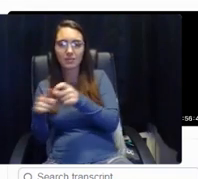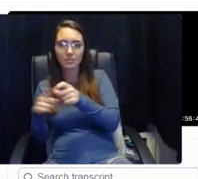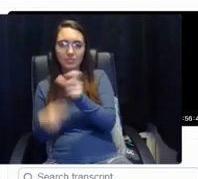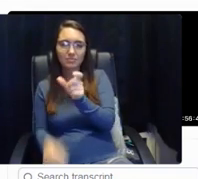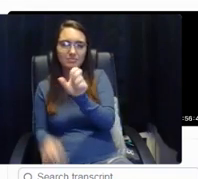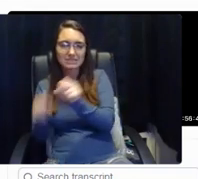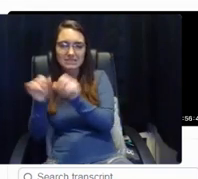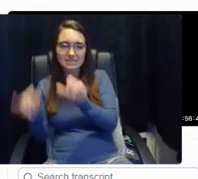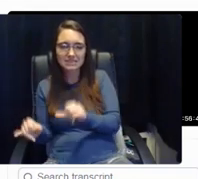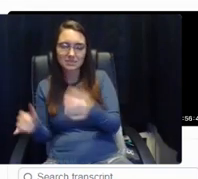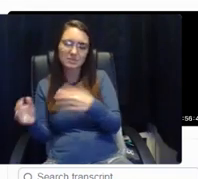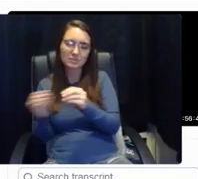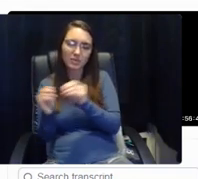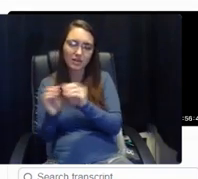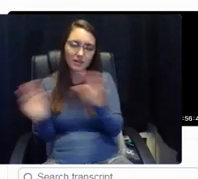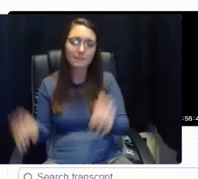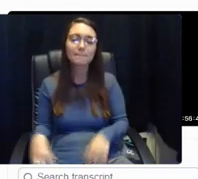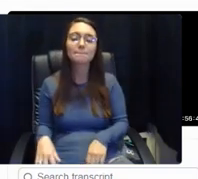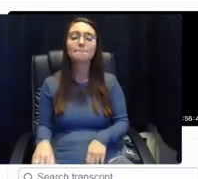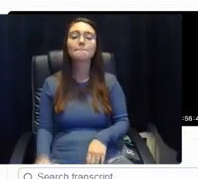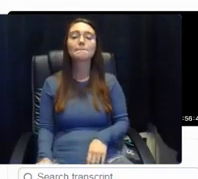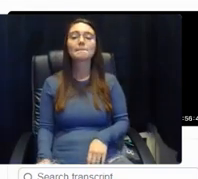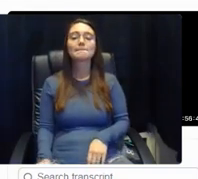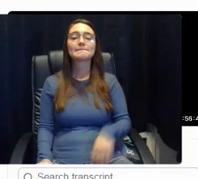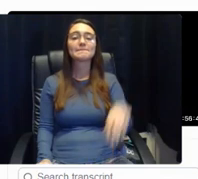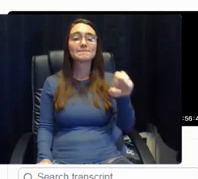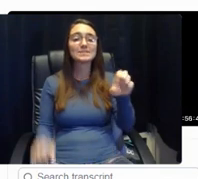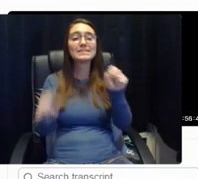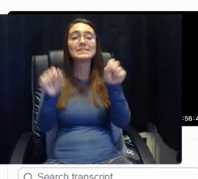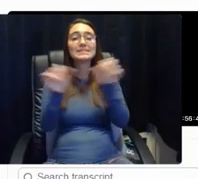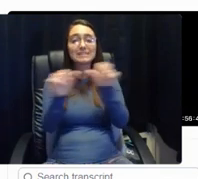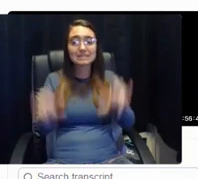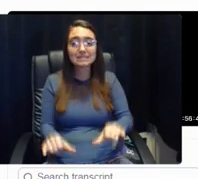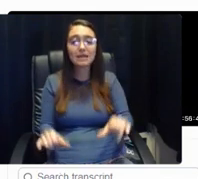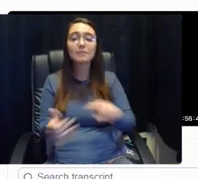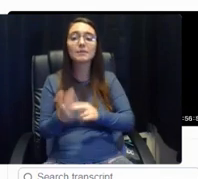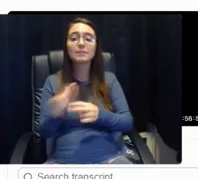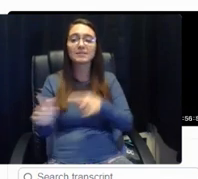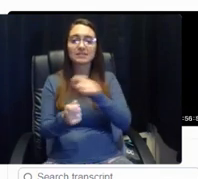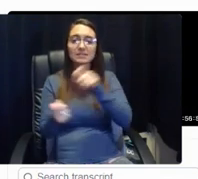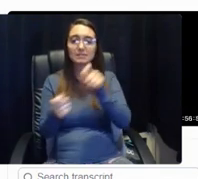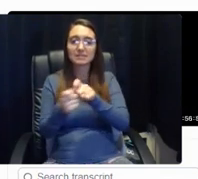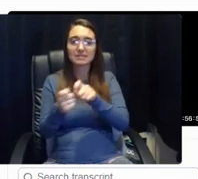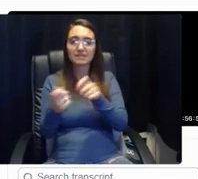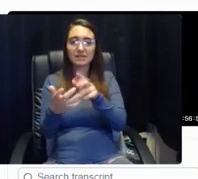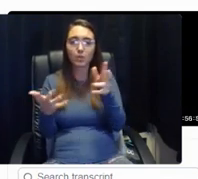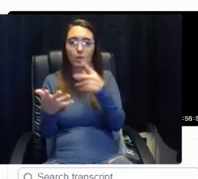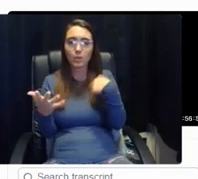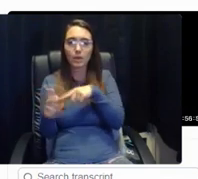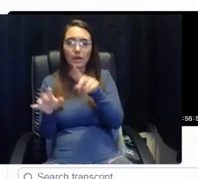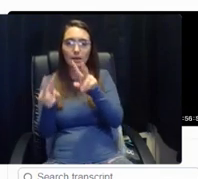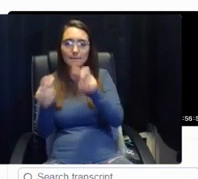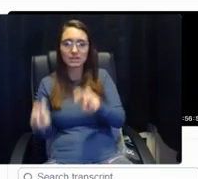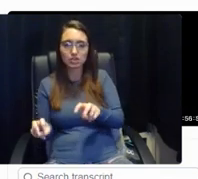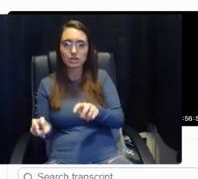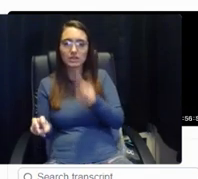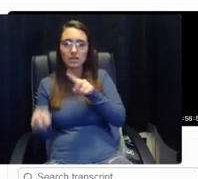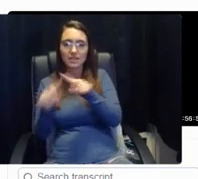system is specific point to what we're measuring right here from this particular meter. That's called E system.